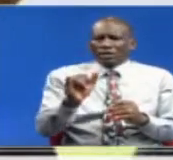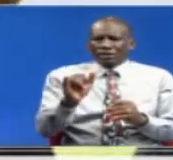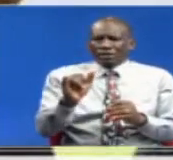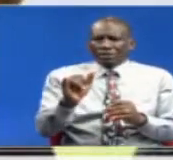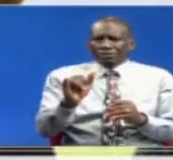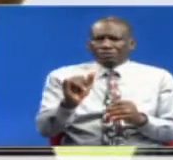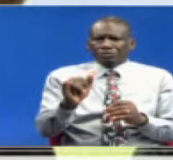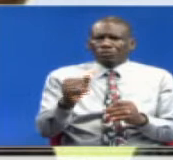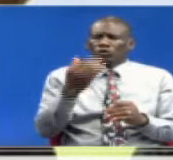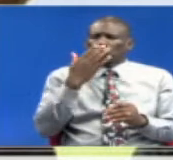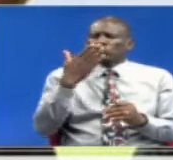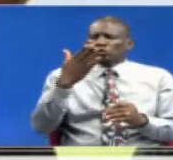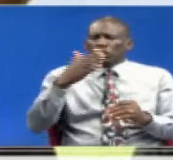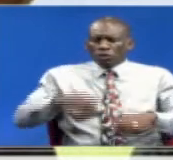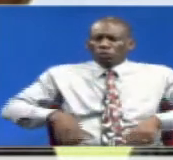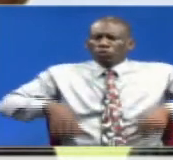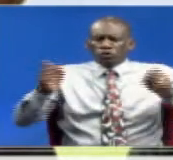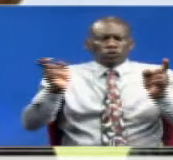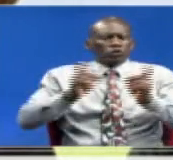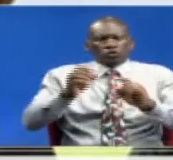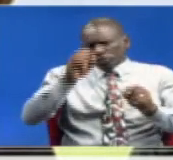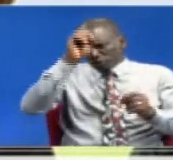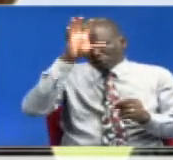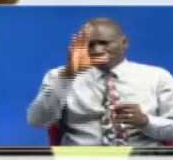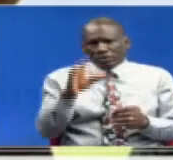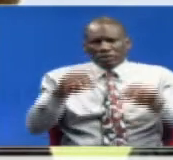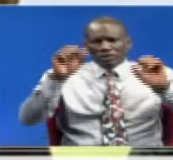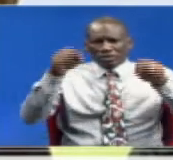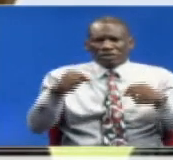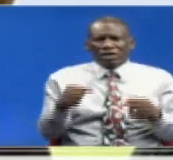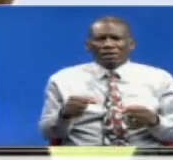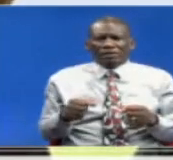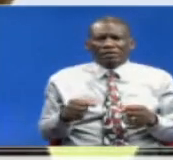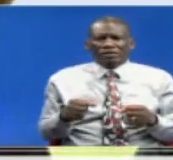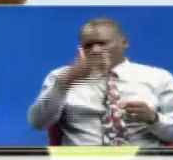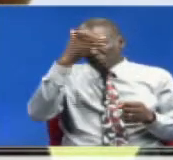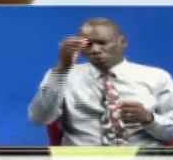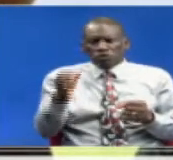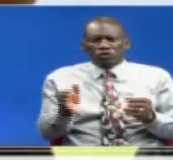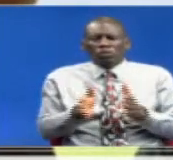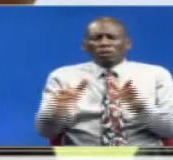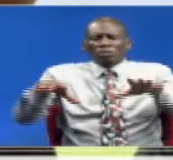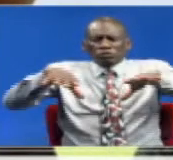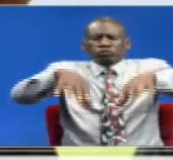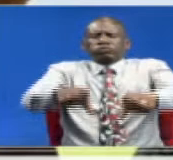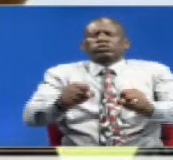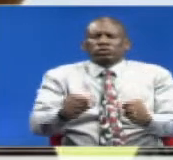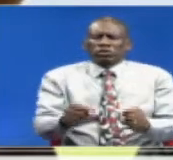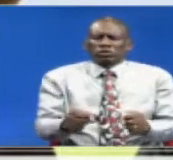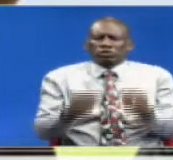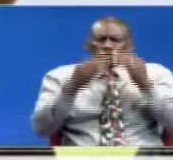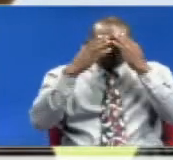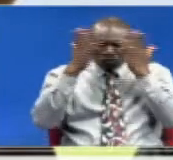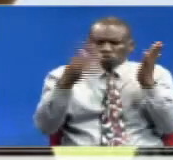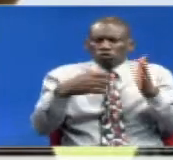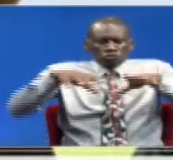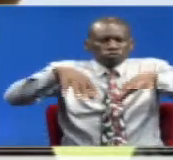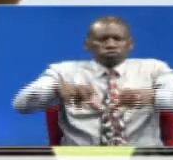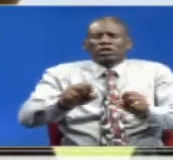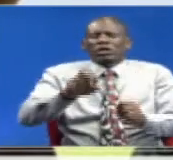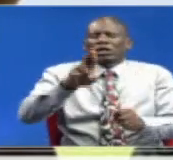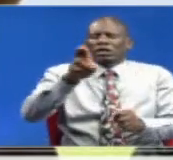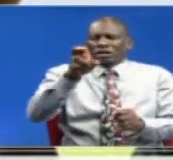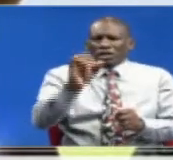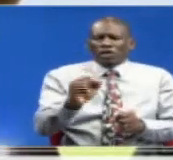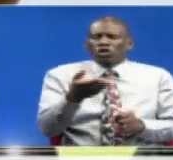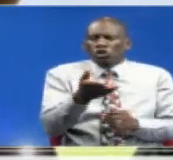the circumstances of his public abduction remain unknown, such statements by